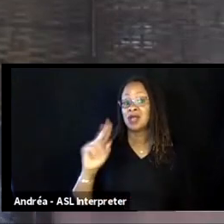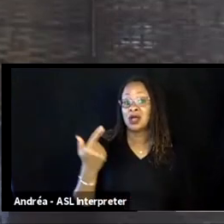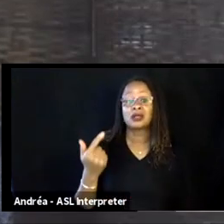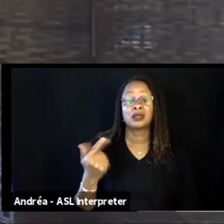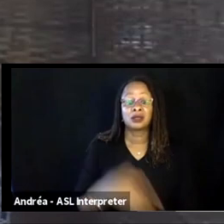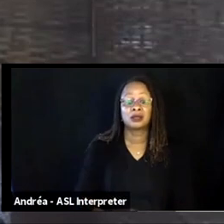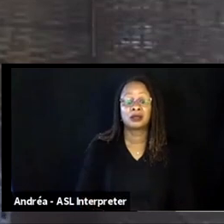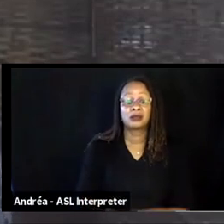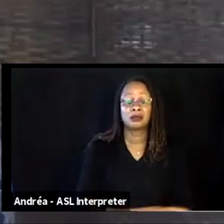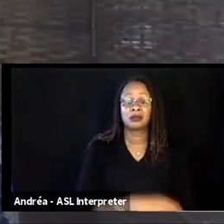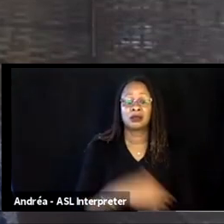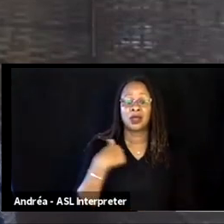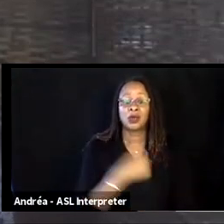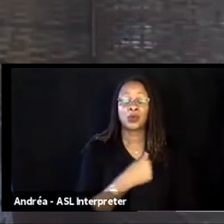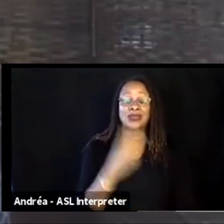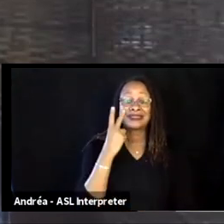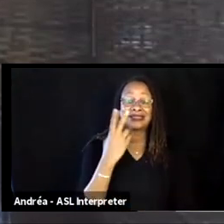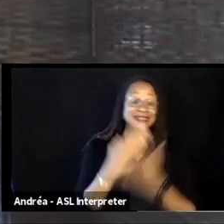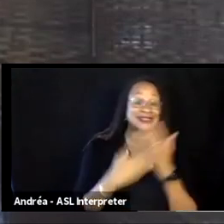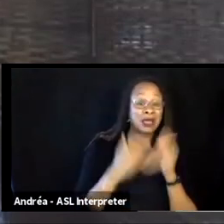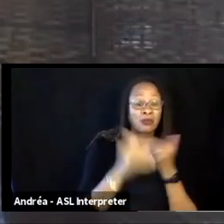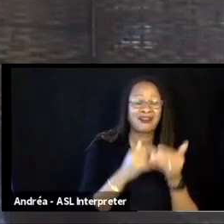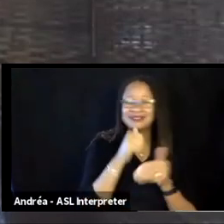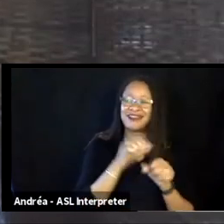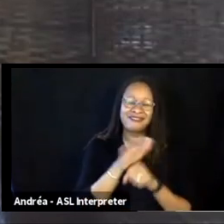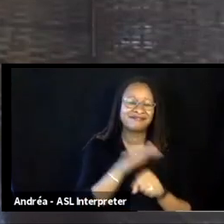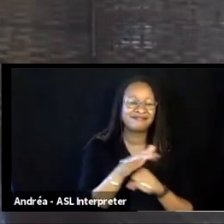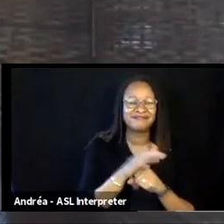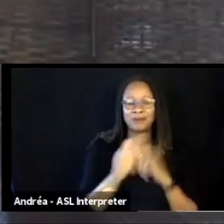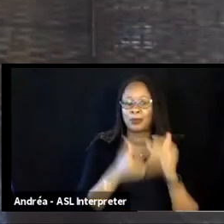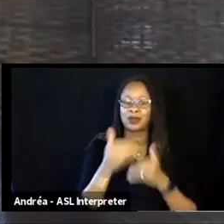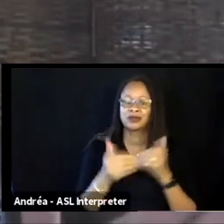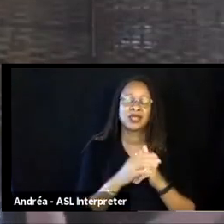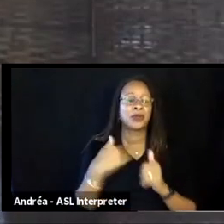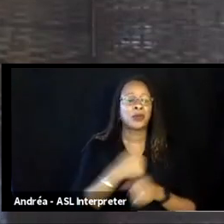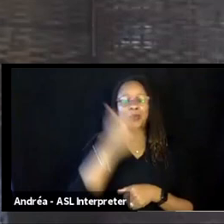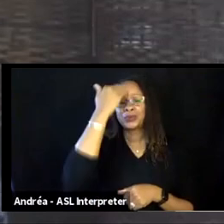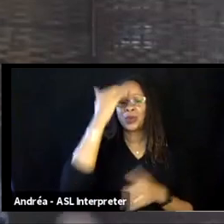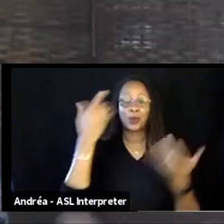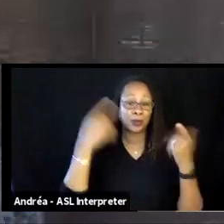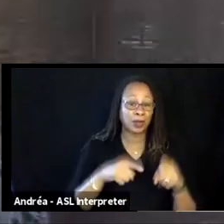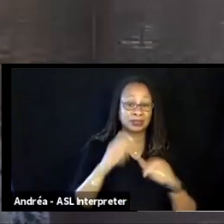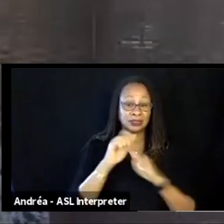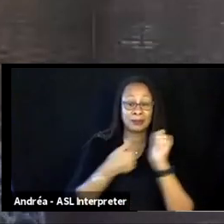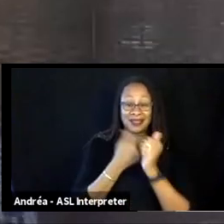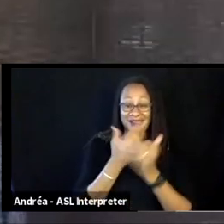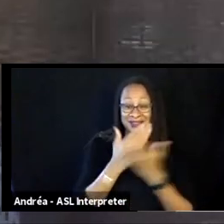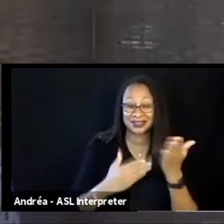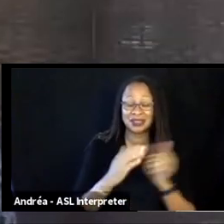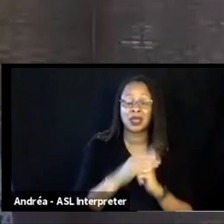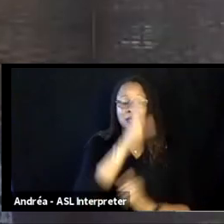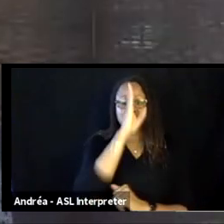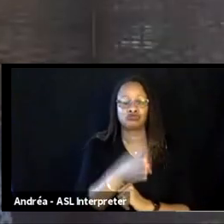So Doug, we're seeing some progress, not enough progress. And we know what happens behind the scenes